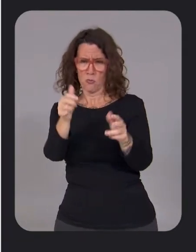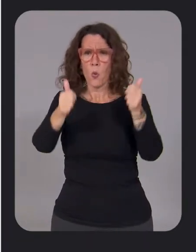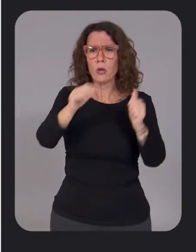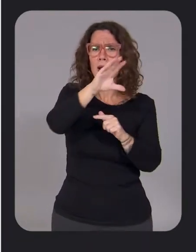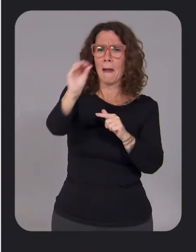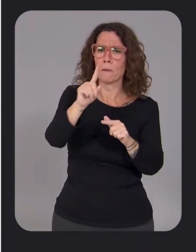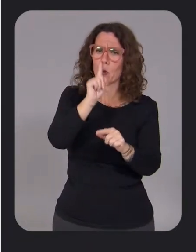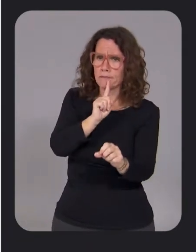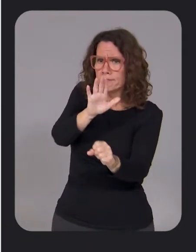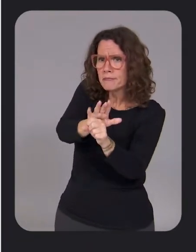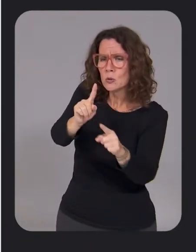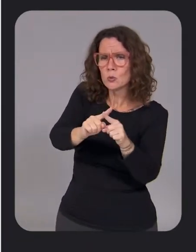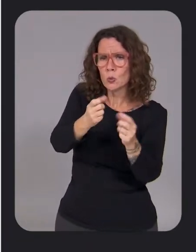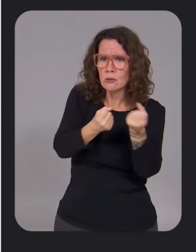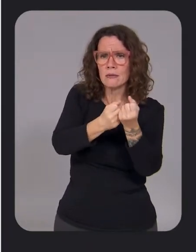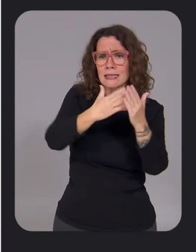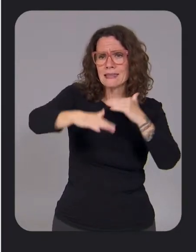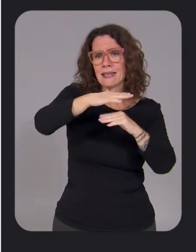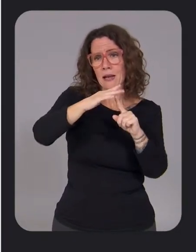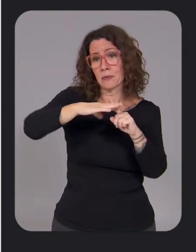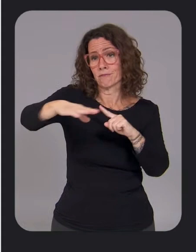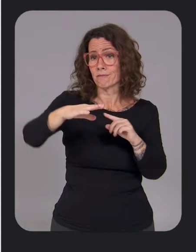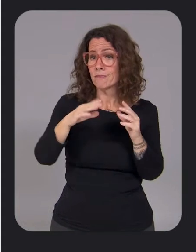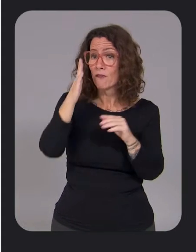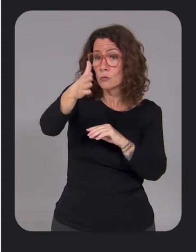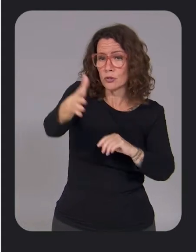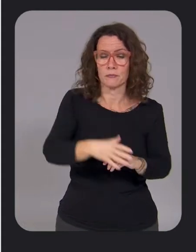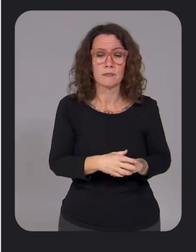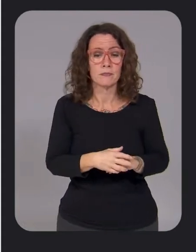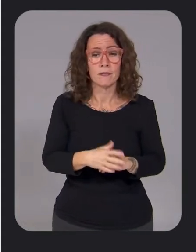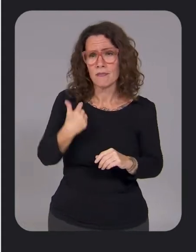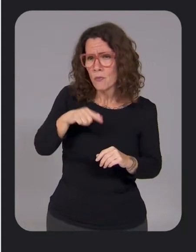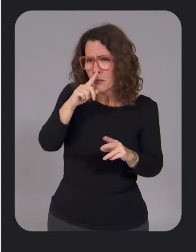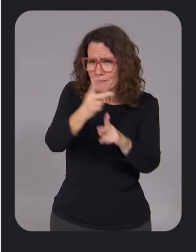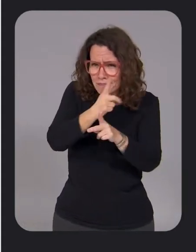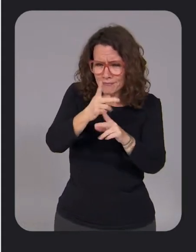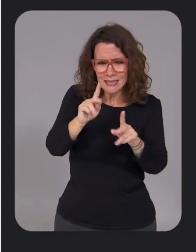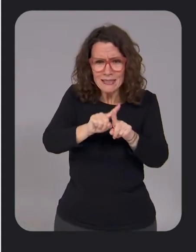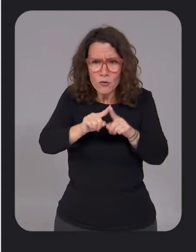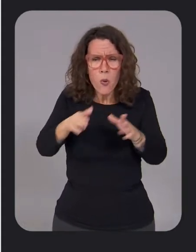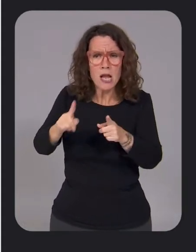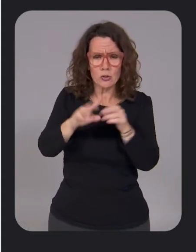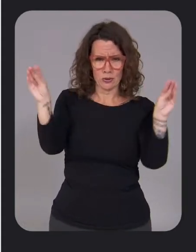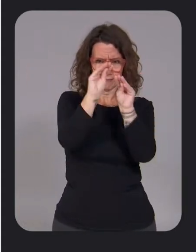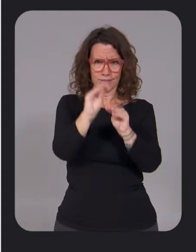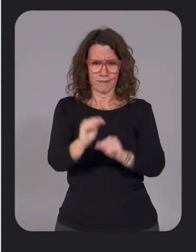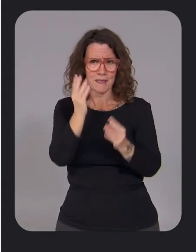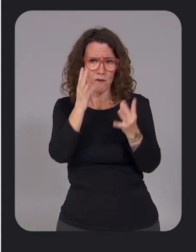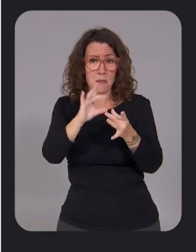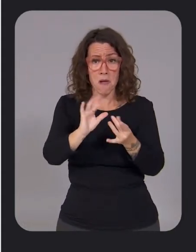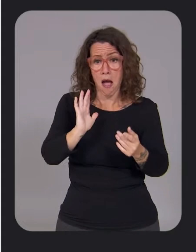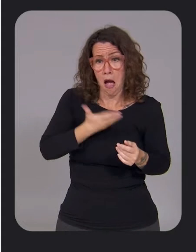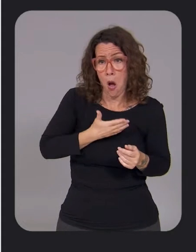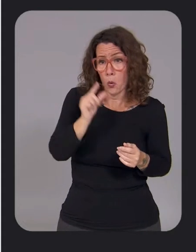also introduce a new way for users to see an aggregate climate score of their own portfolio on Google Finance. And